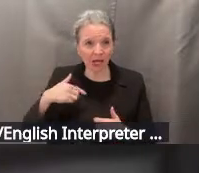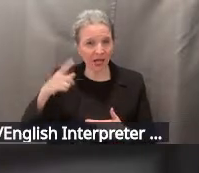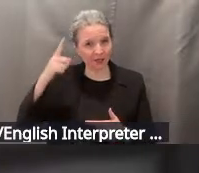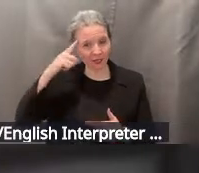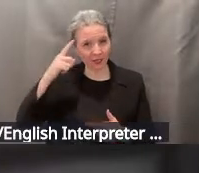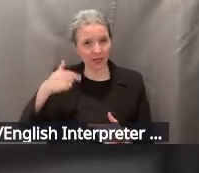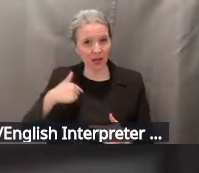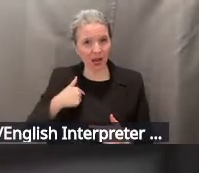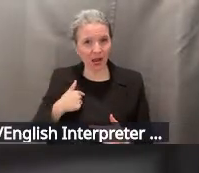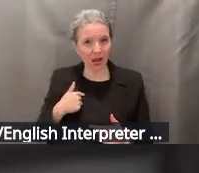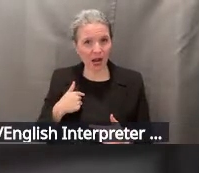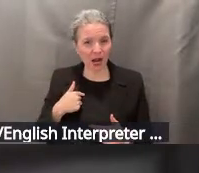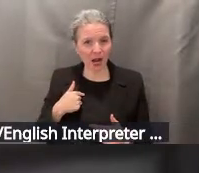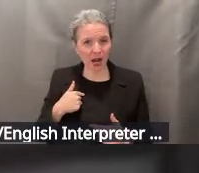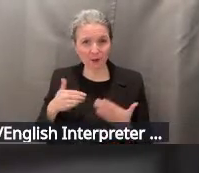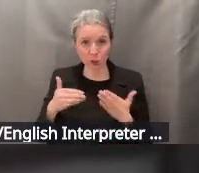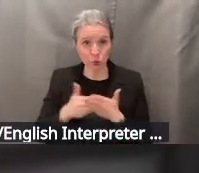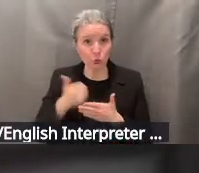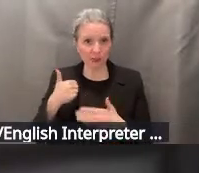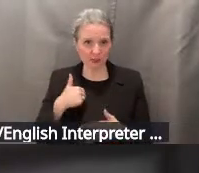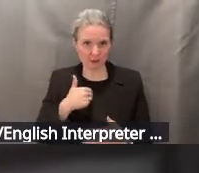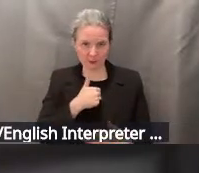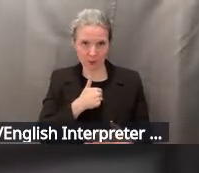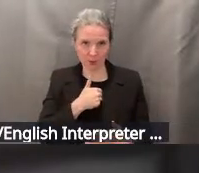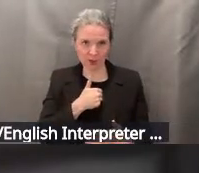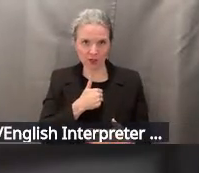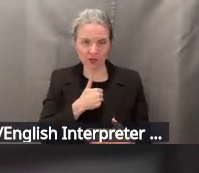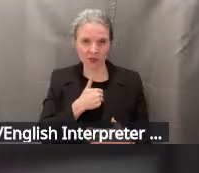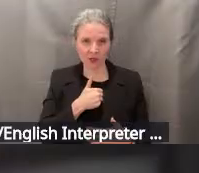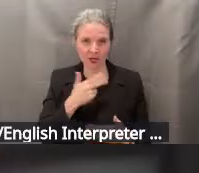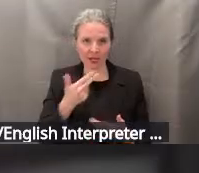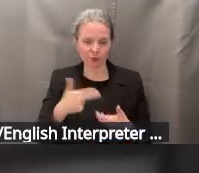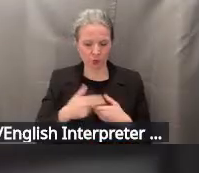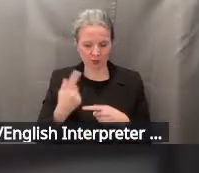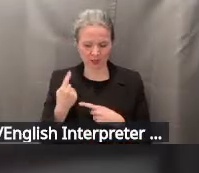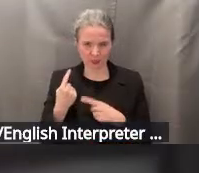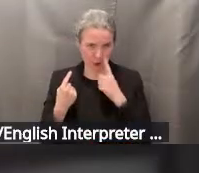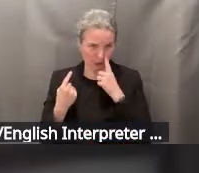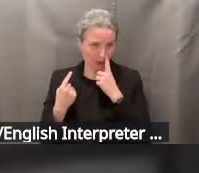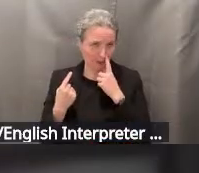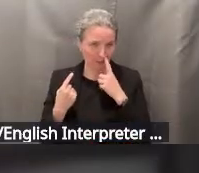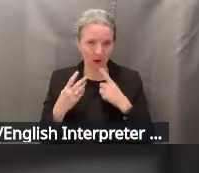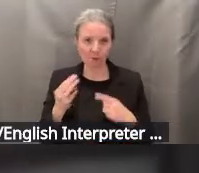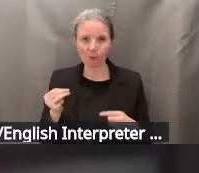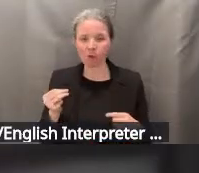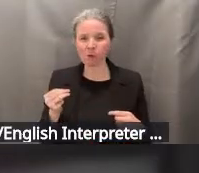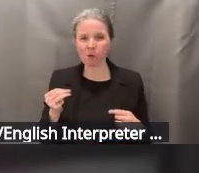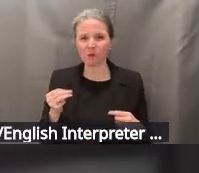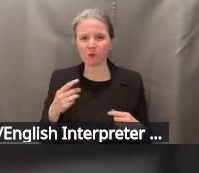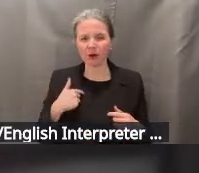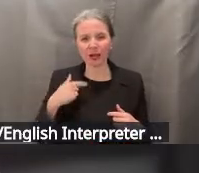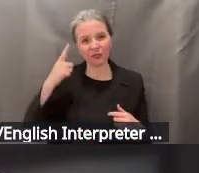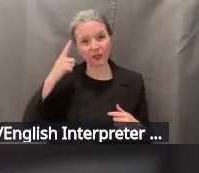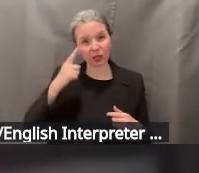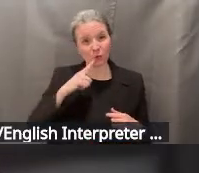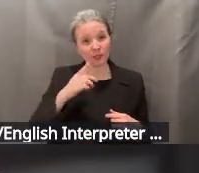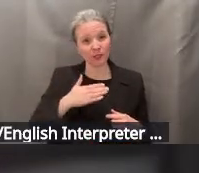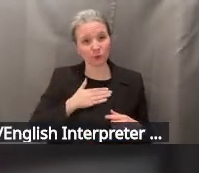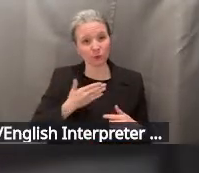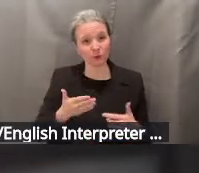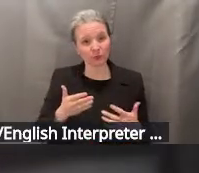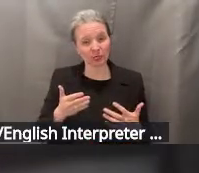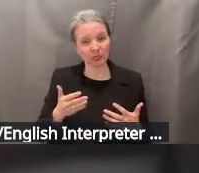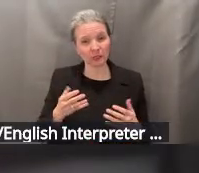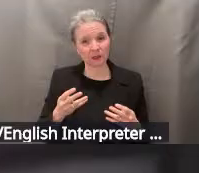the newest member. I did join about a year ago. I think I really appreciate